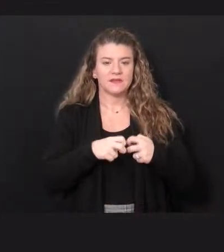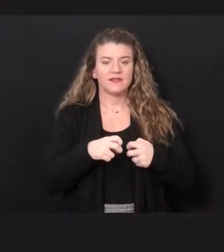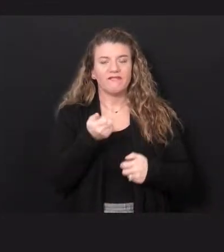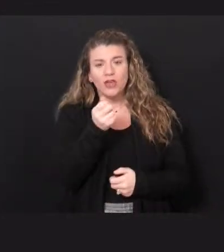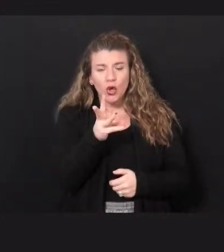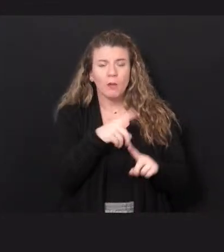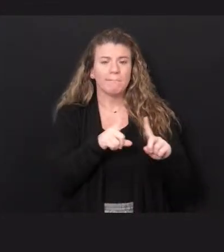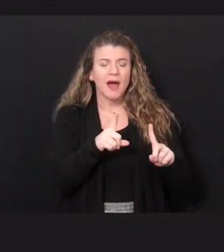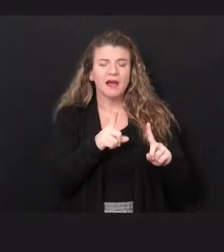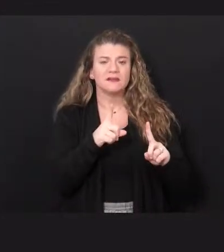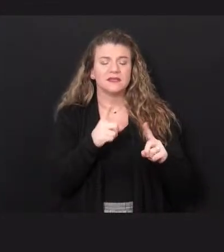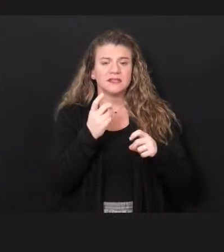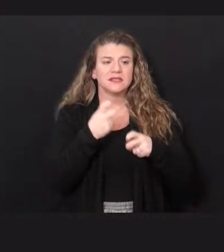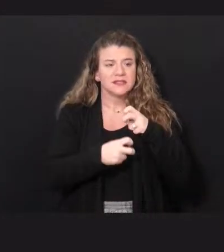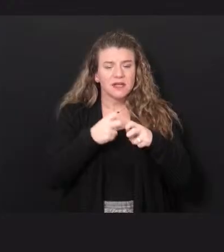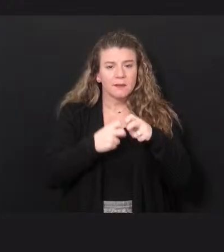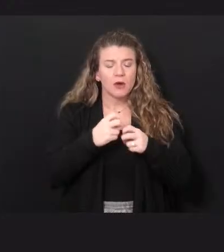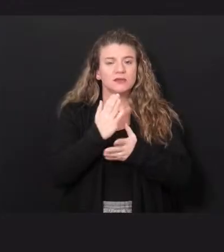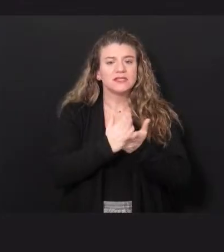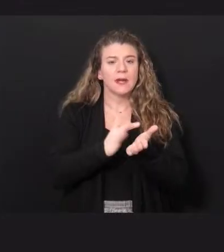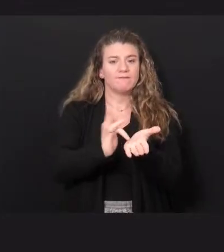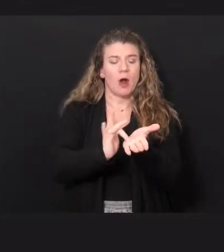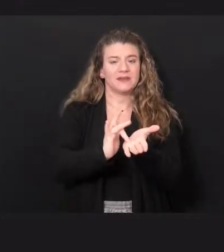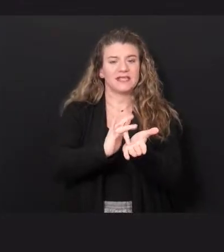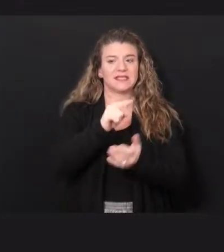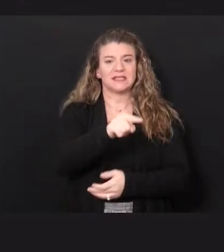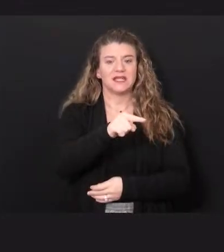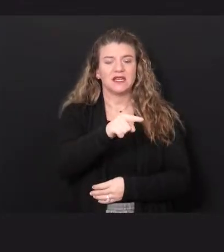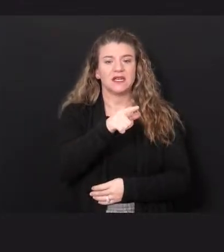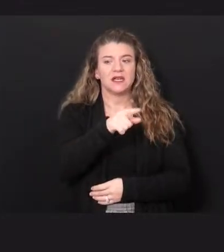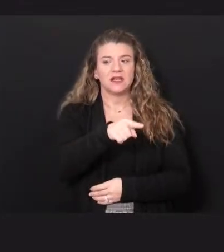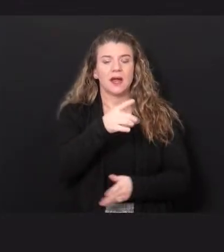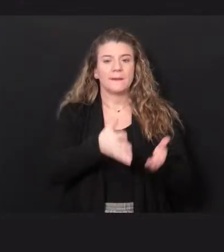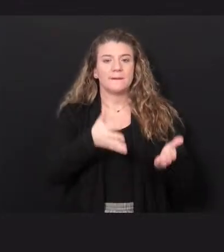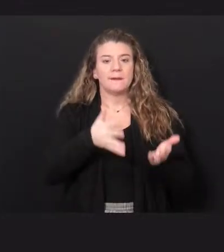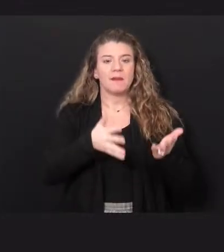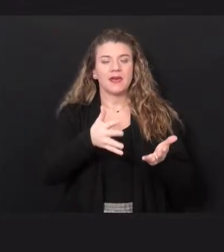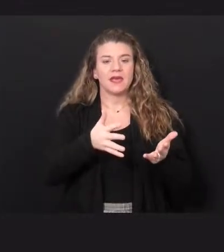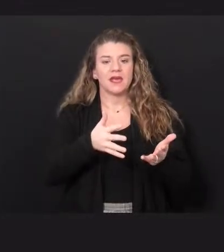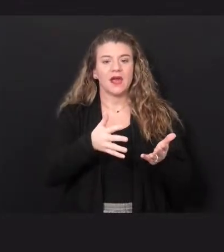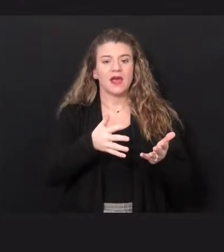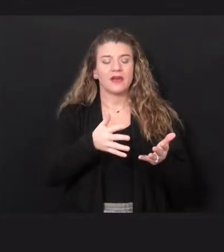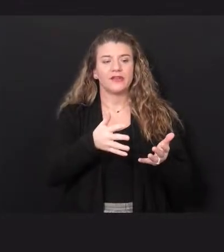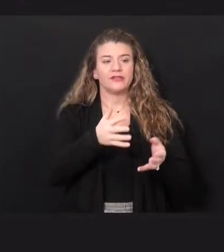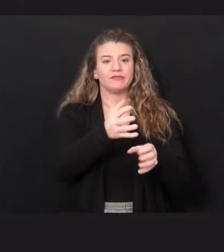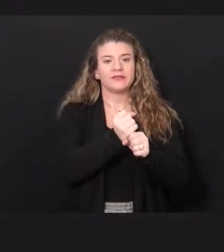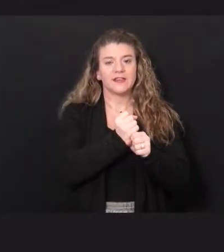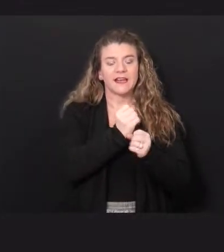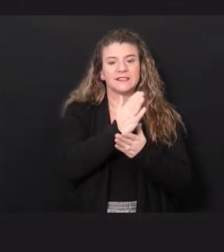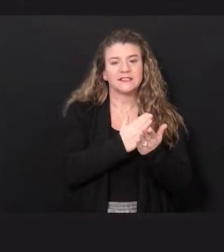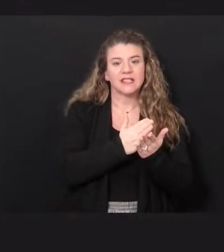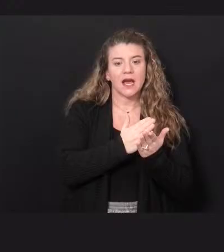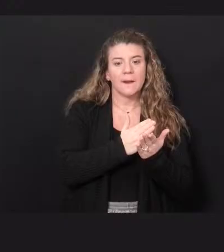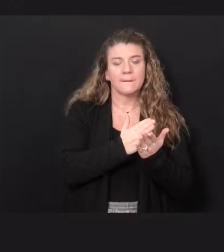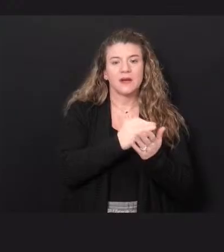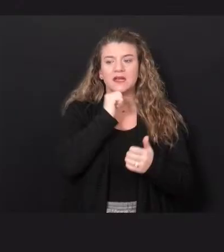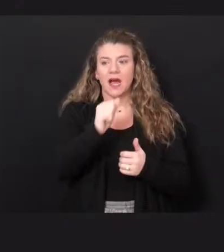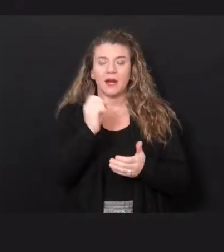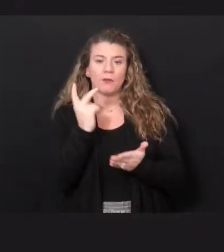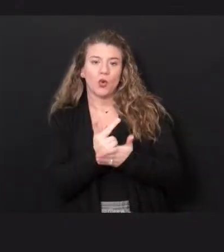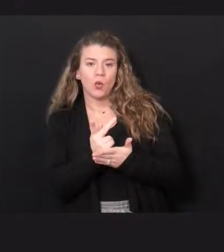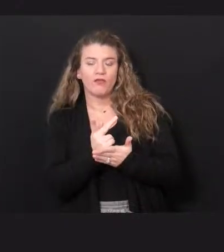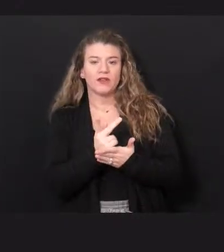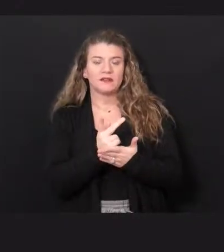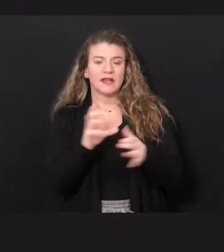but small problems with some pharmacists who may have appropriated some of the vaccine in a manner that wasn't approved.